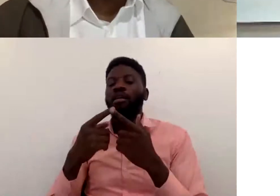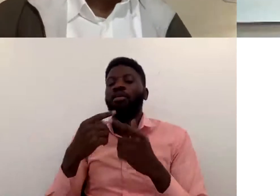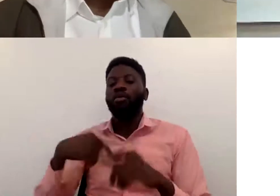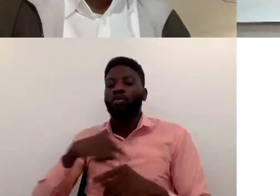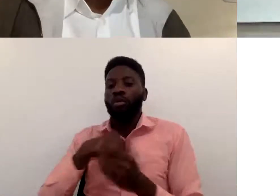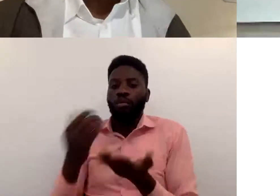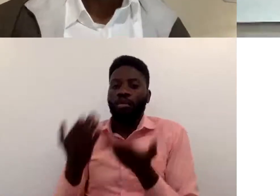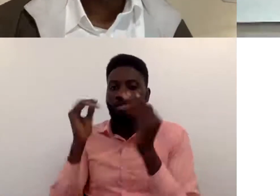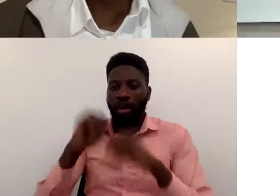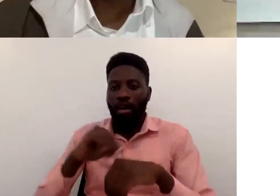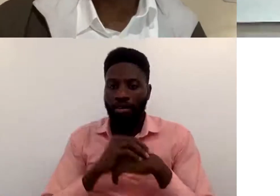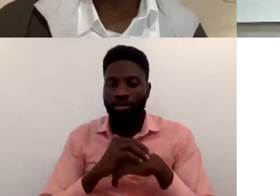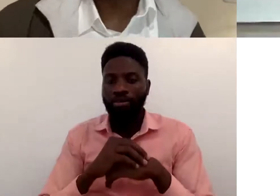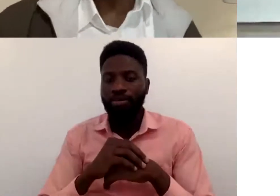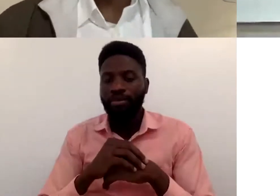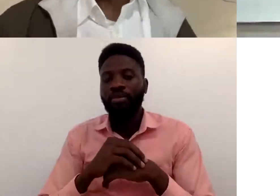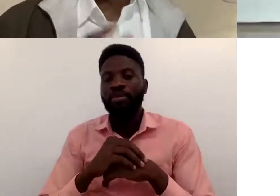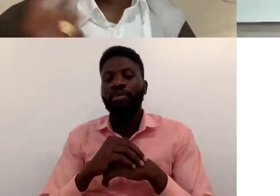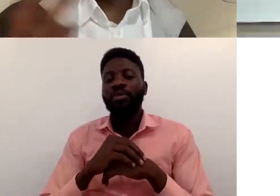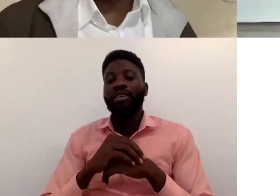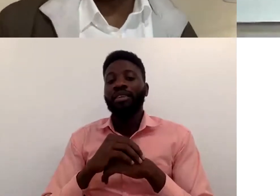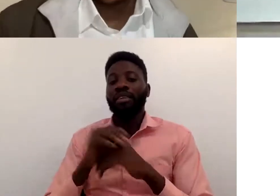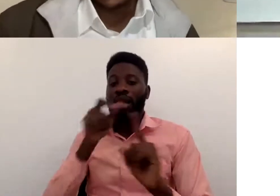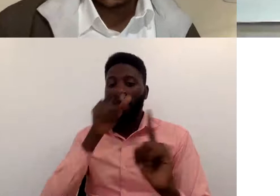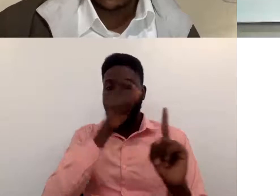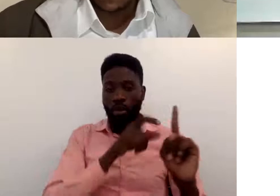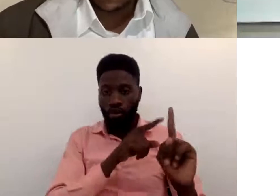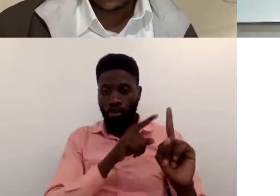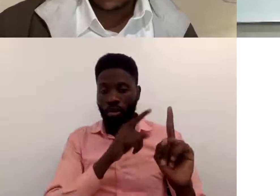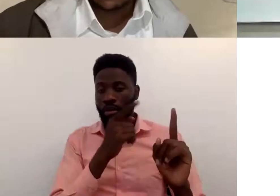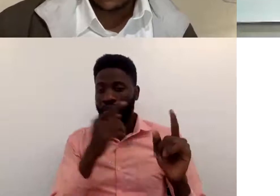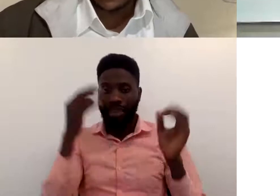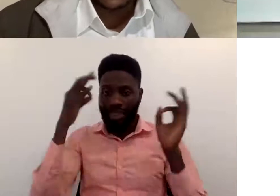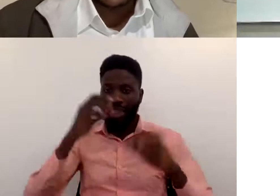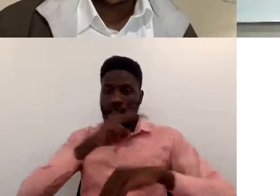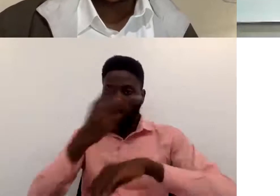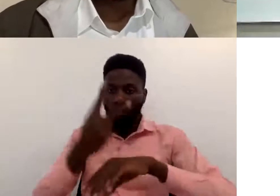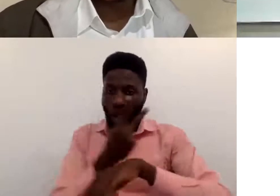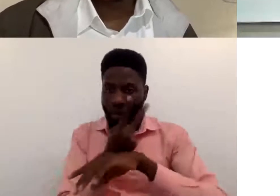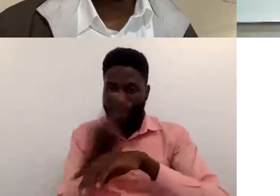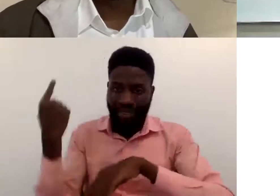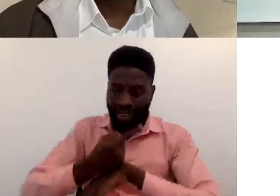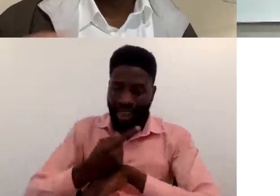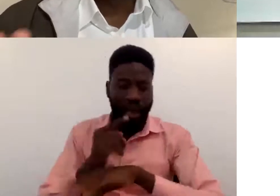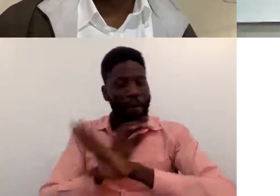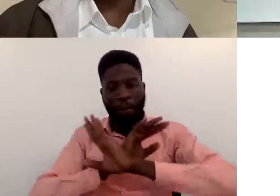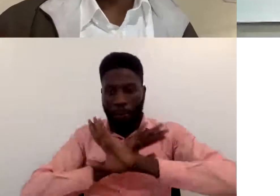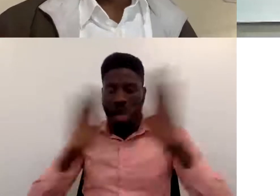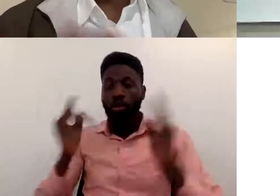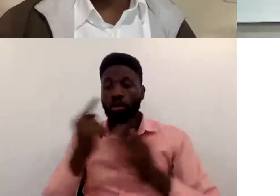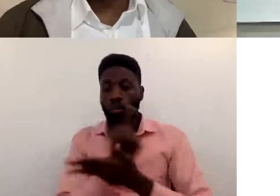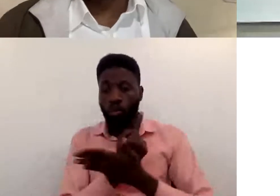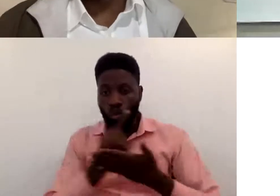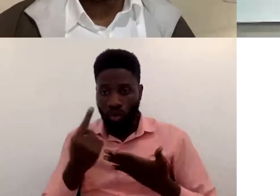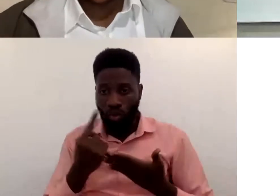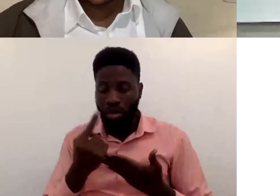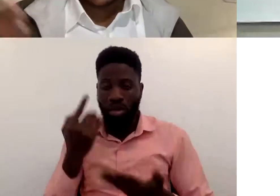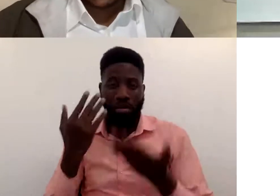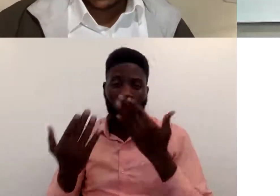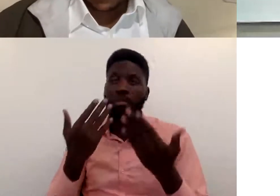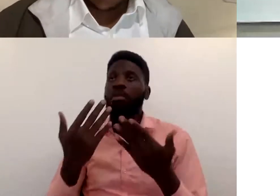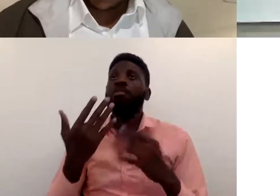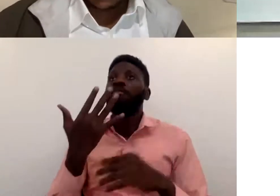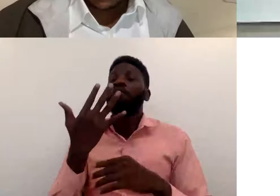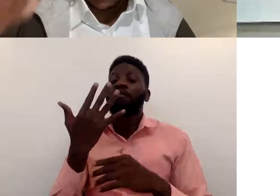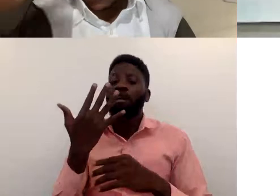So let's assume somebody sets aside 2 hours every day, yeah? In a week, or let's say even 5 days a